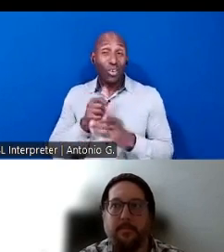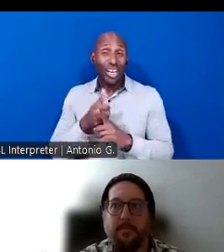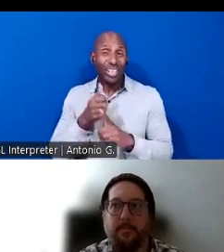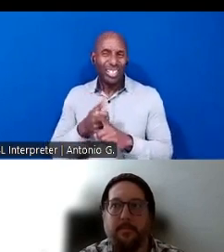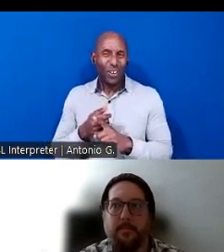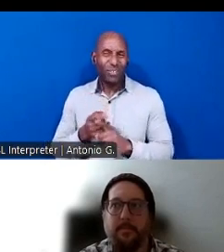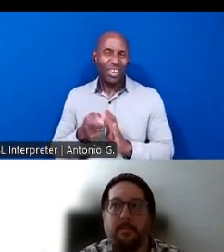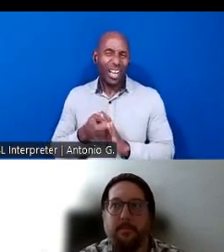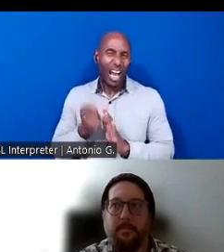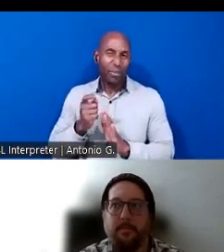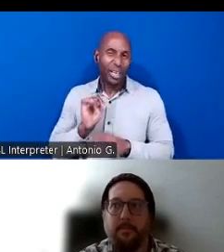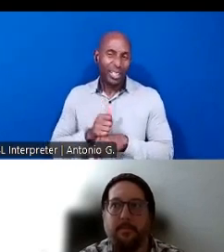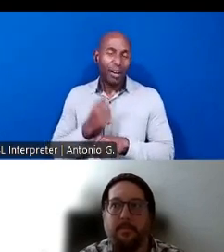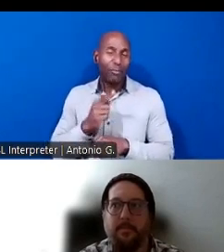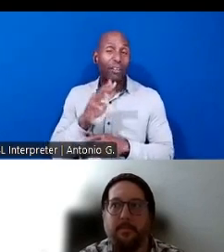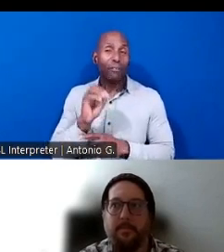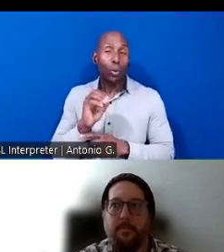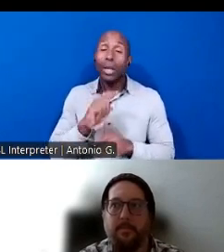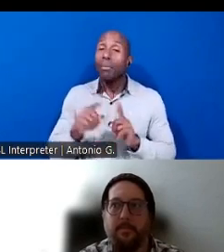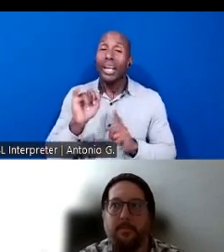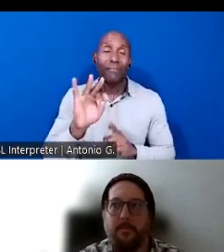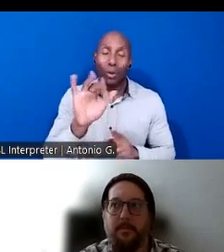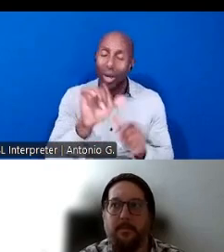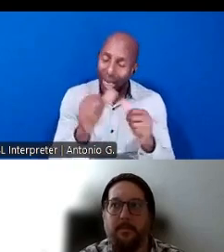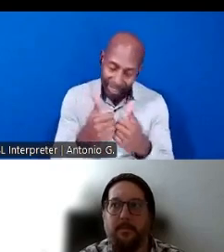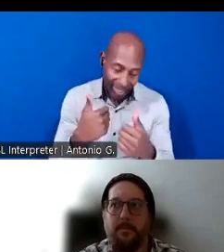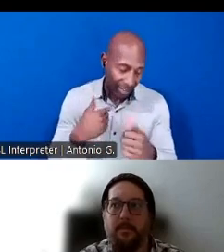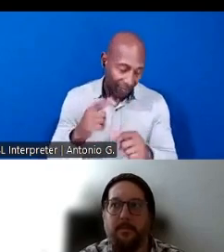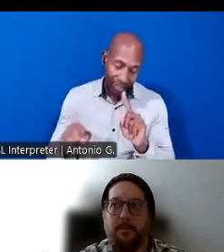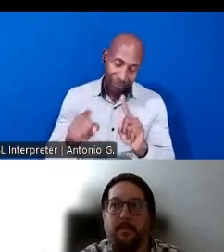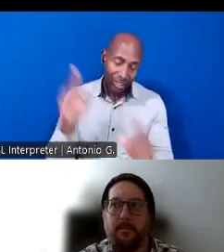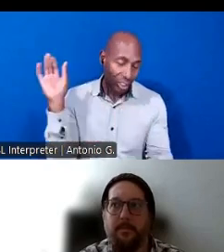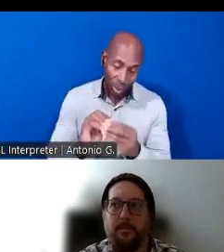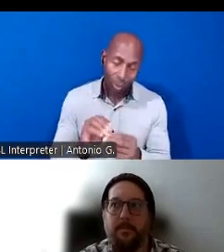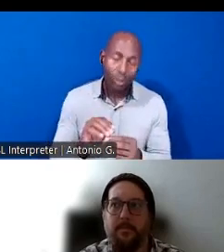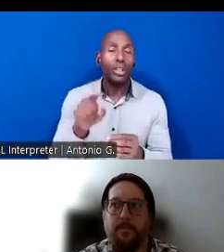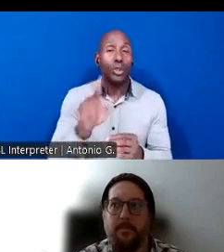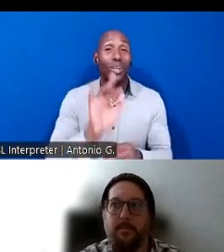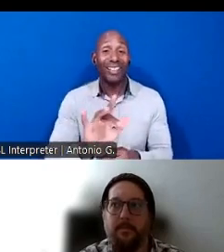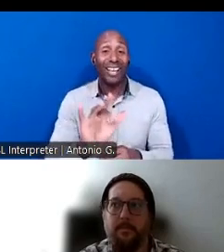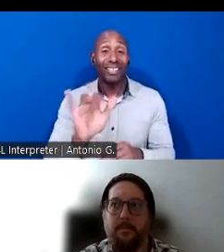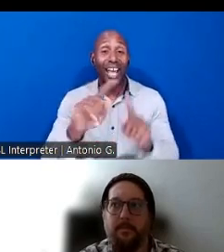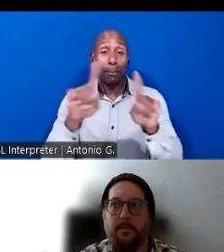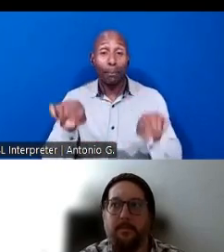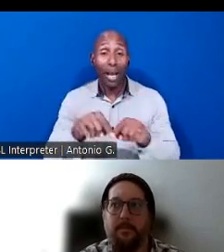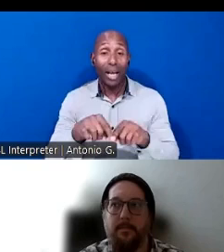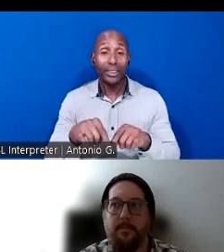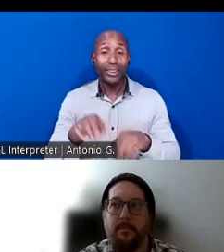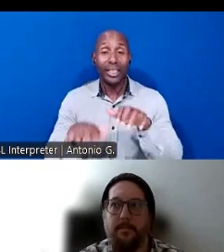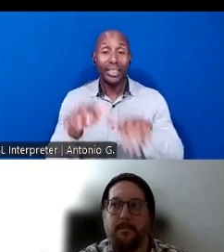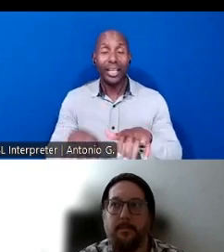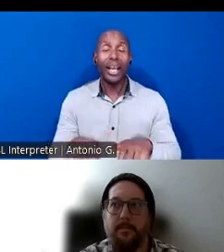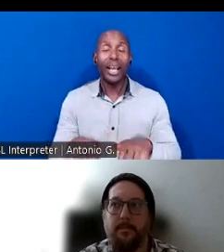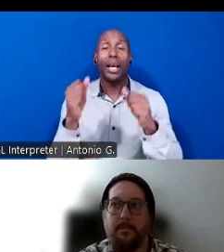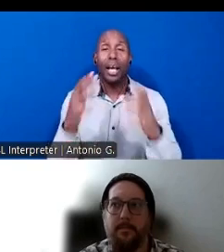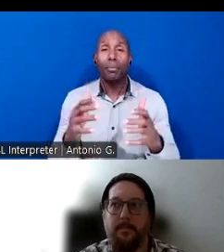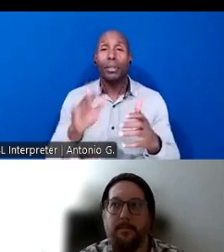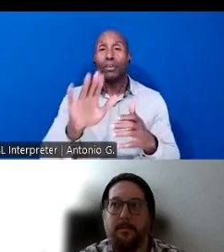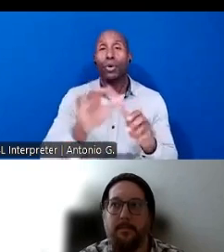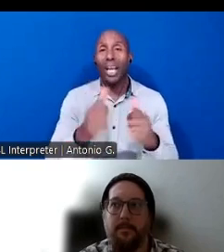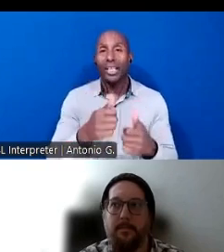different amount of hours, you would just click into that box and type in the amount of hours for your work week, 32,